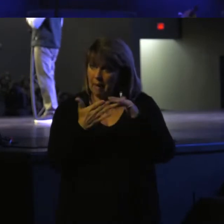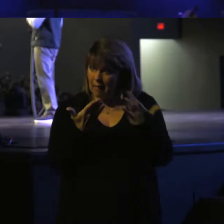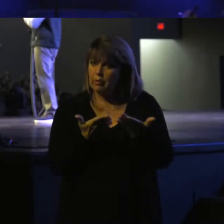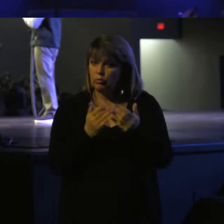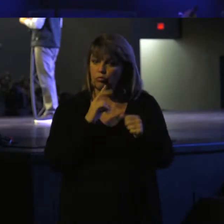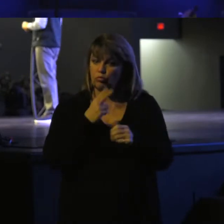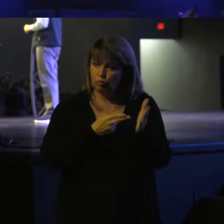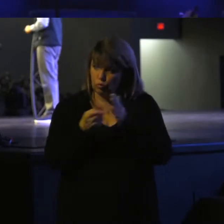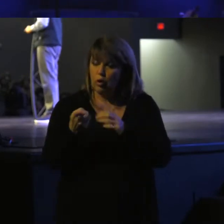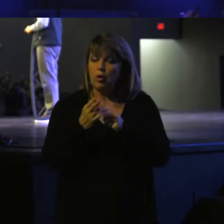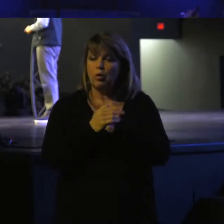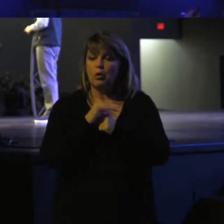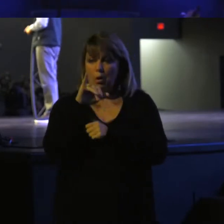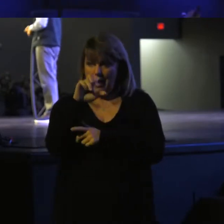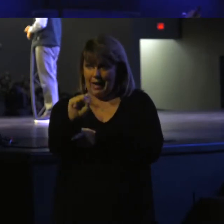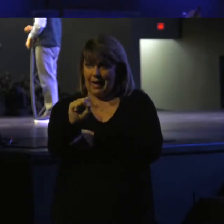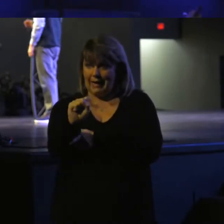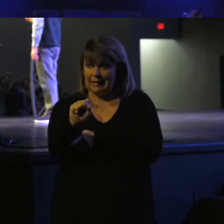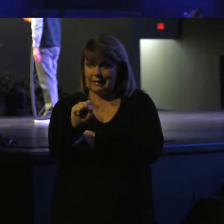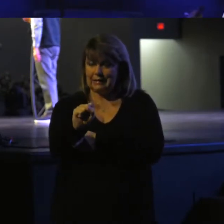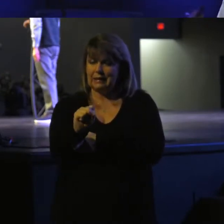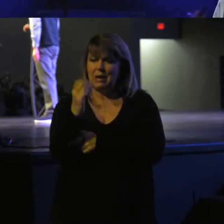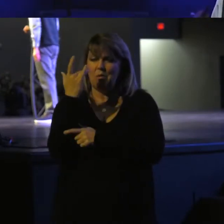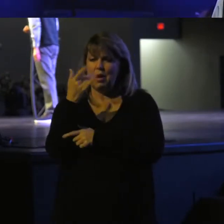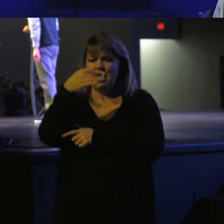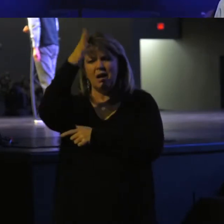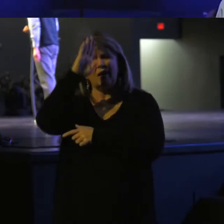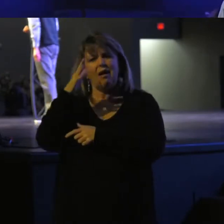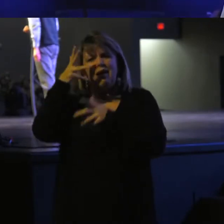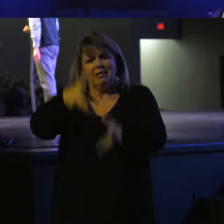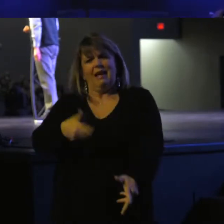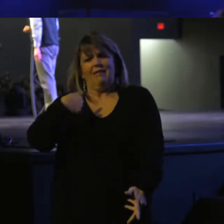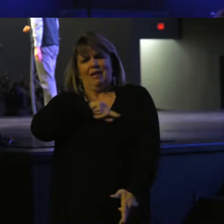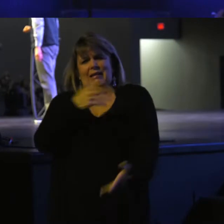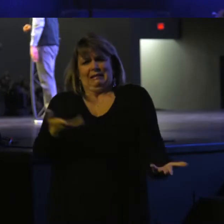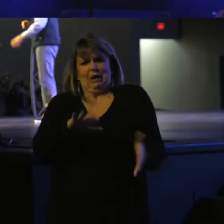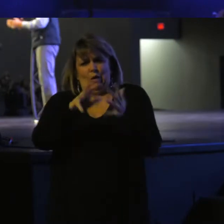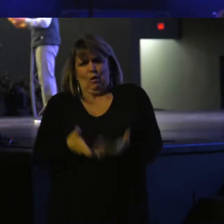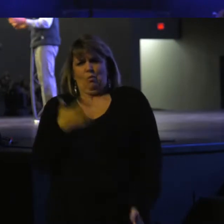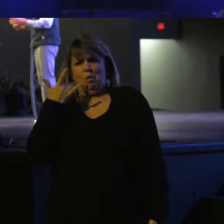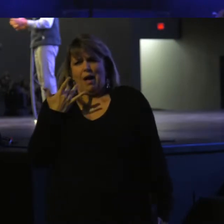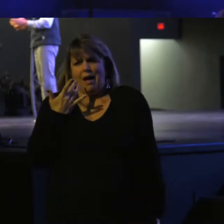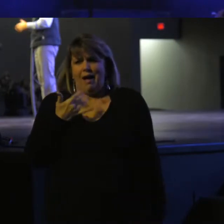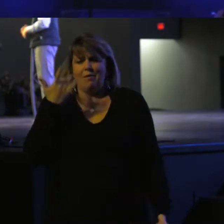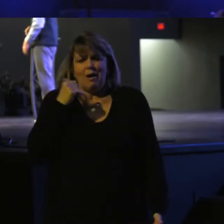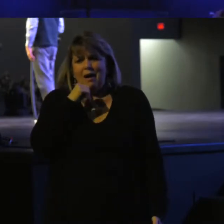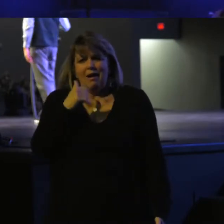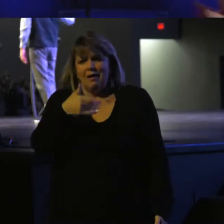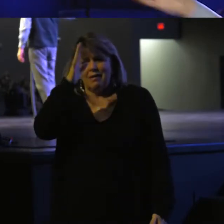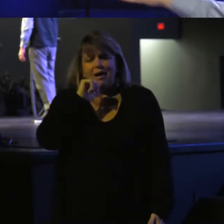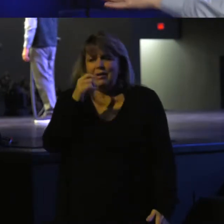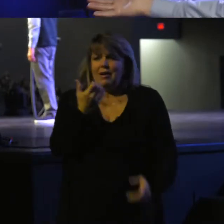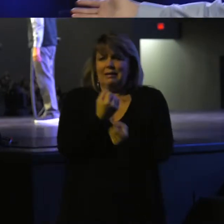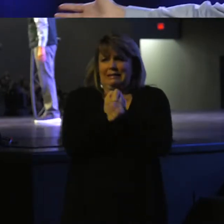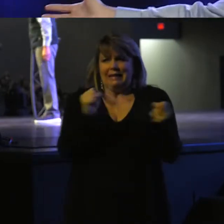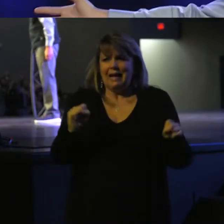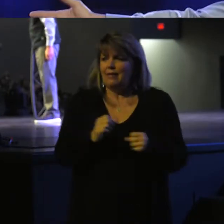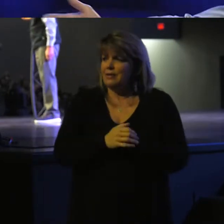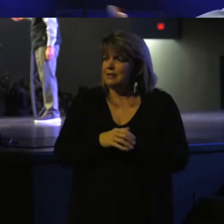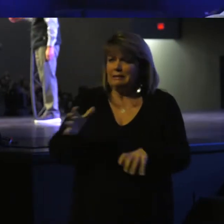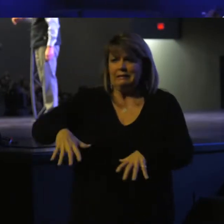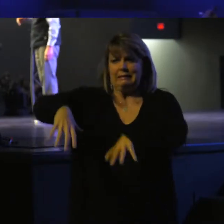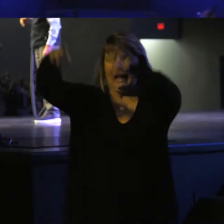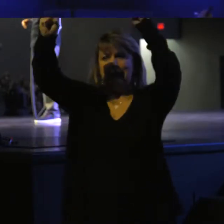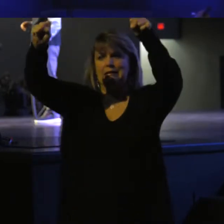so it is, why has God left us here? Why doesn't he just save us and take us from the